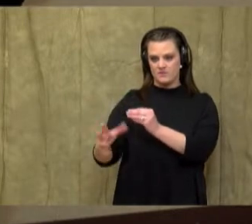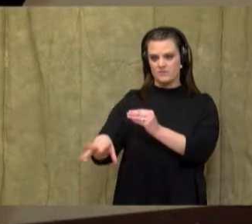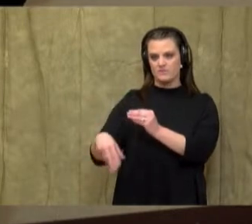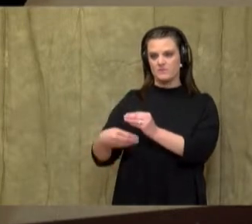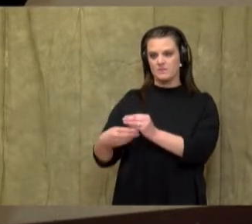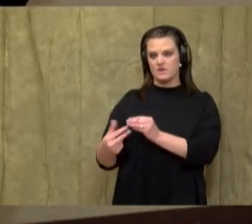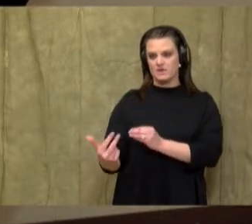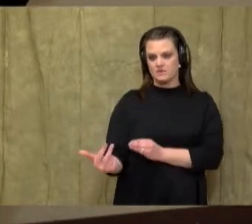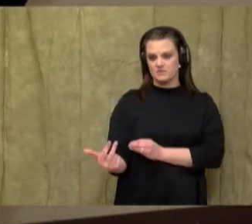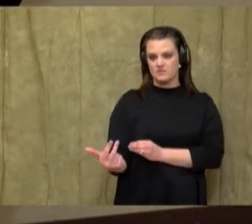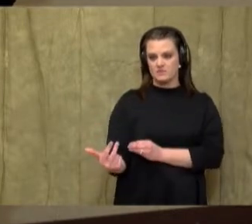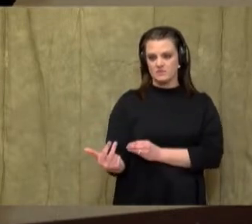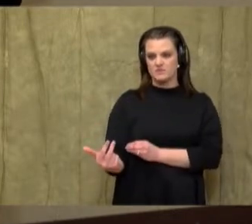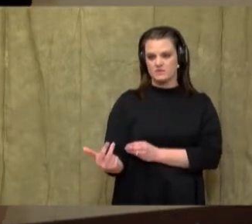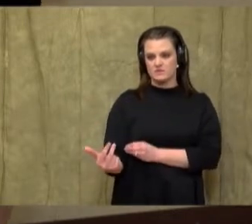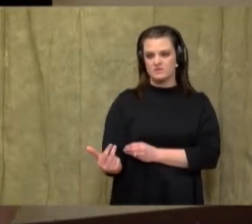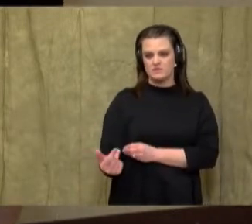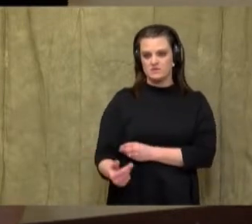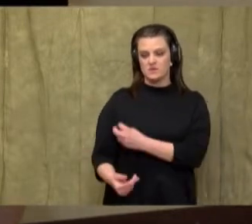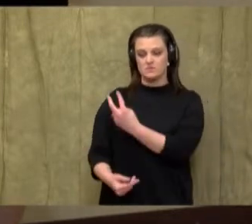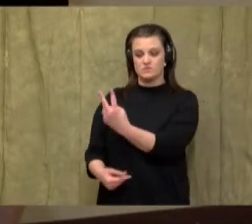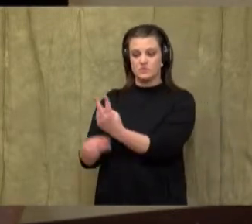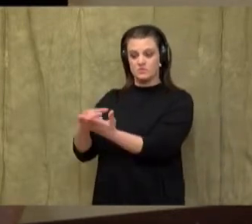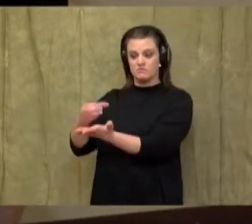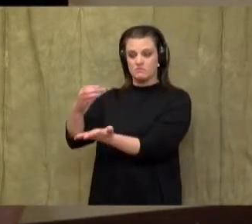yogurt cups makes $6.